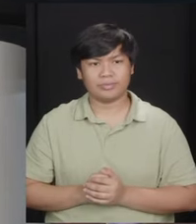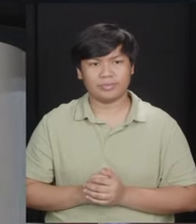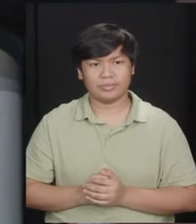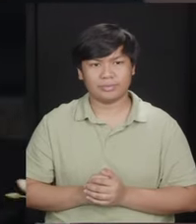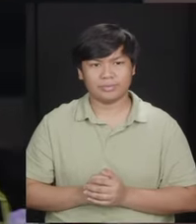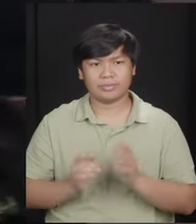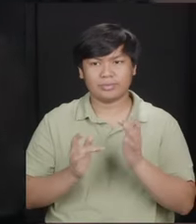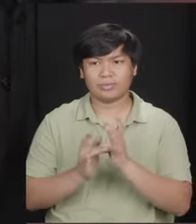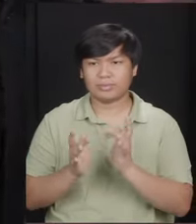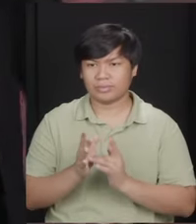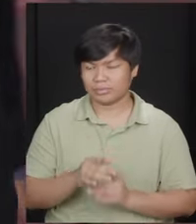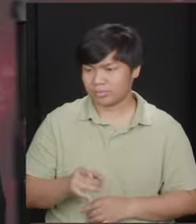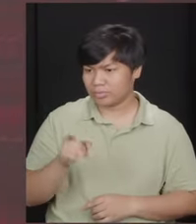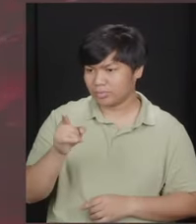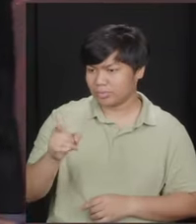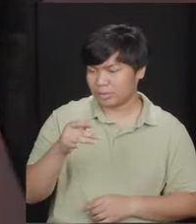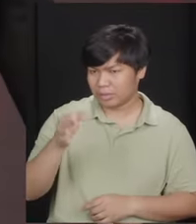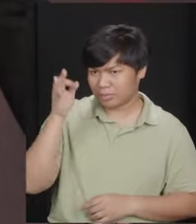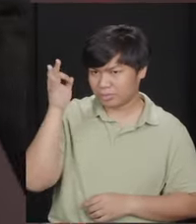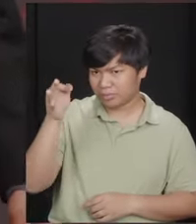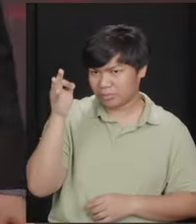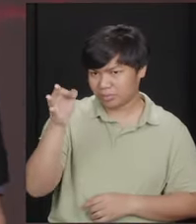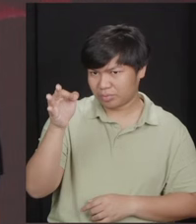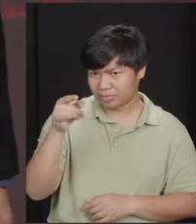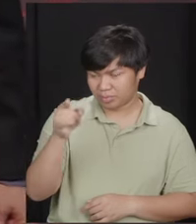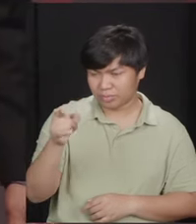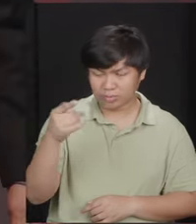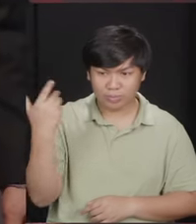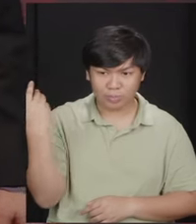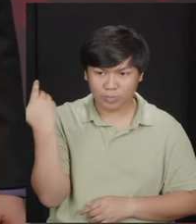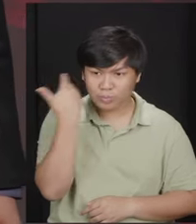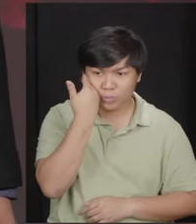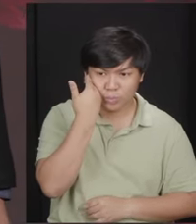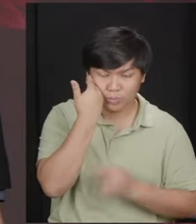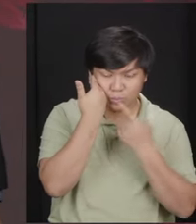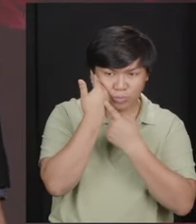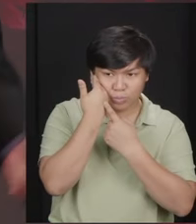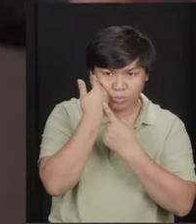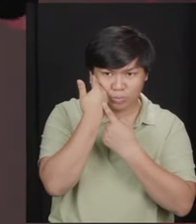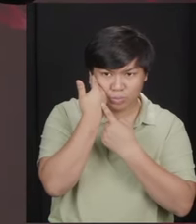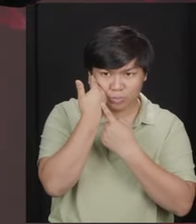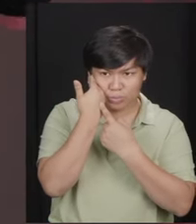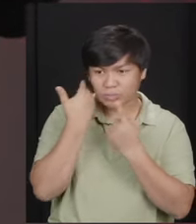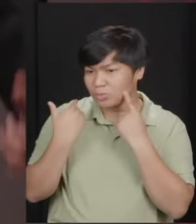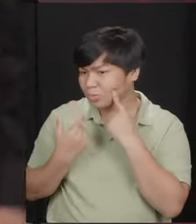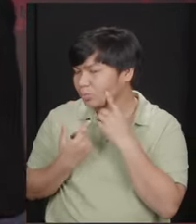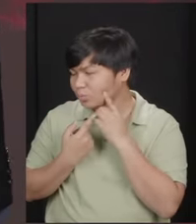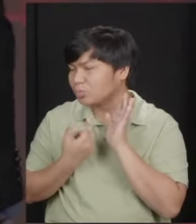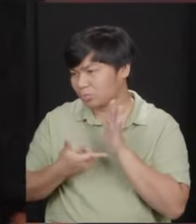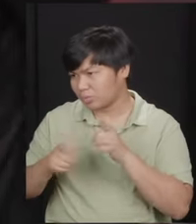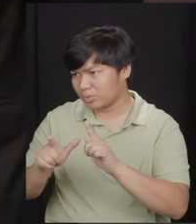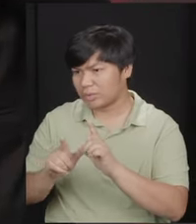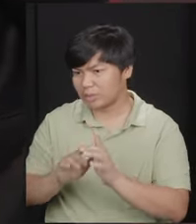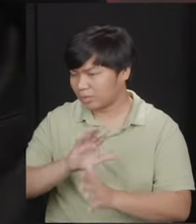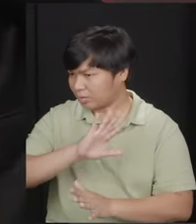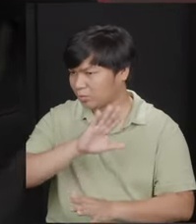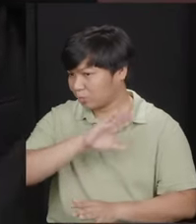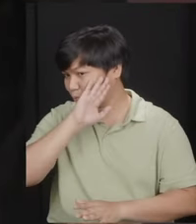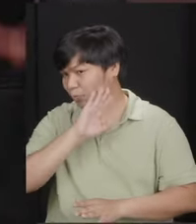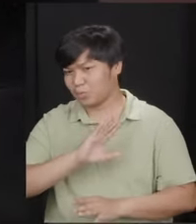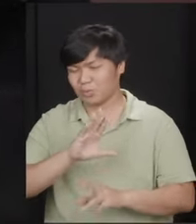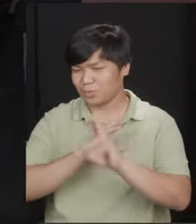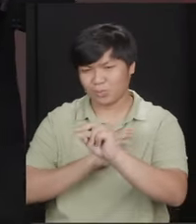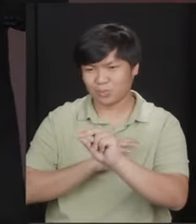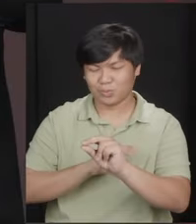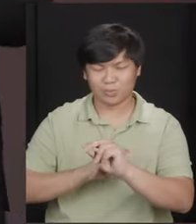23? Did he say, I just preached that if you are struck on one side, you give the other. Okay, so here's my other side. That's